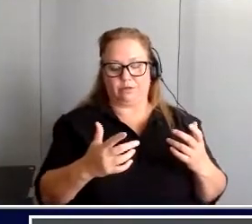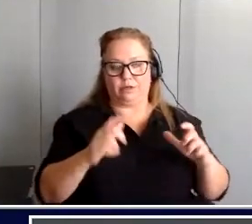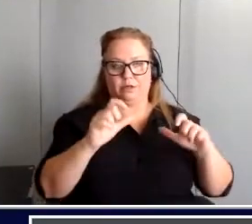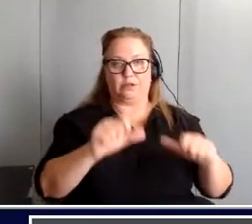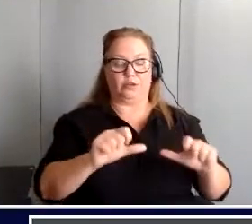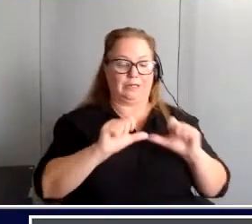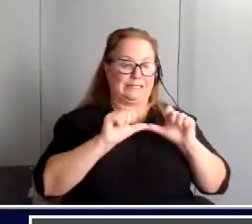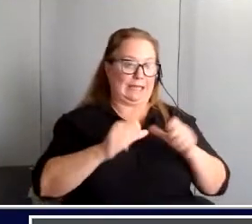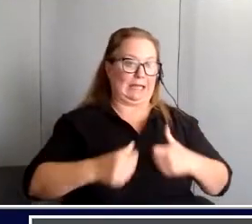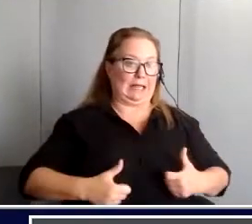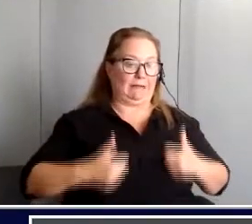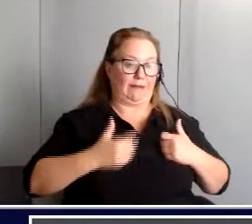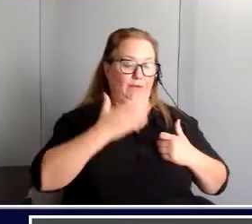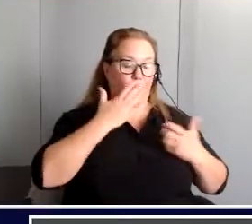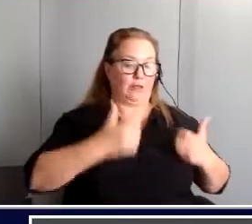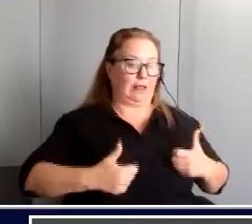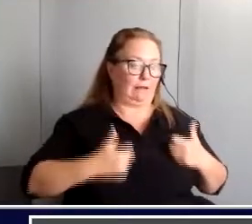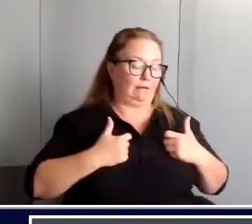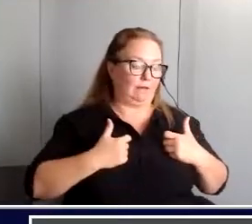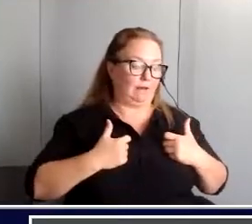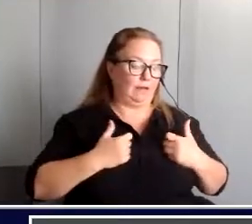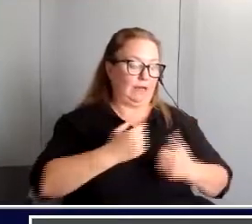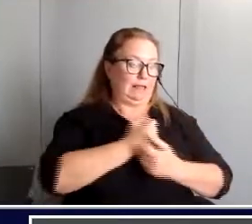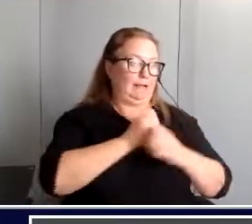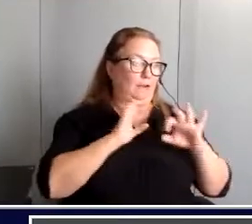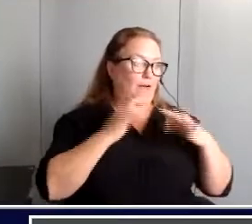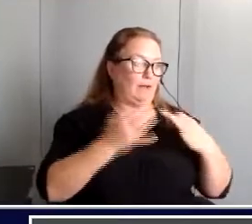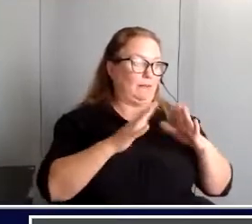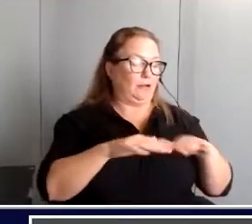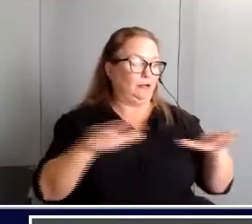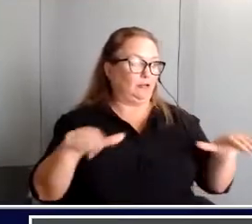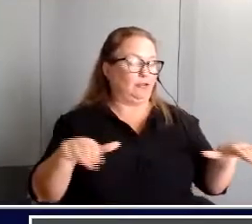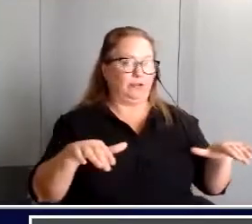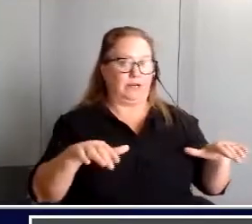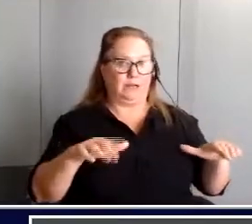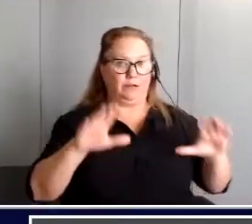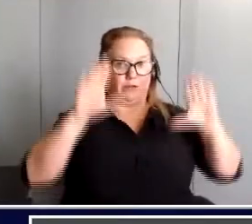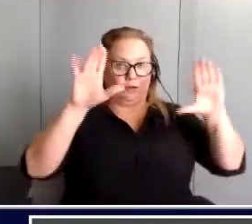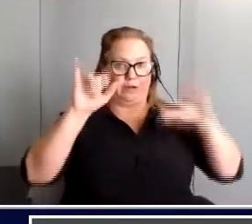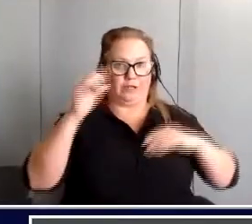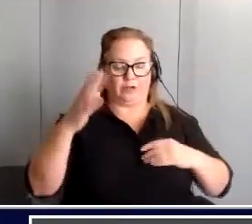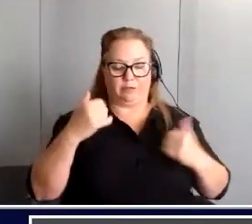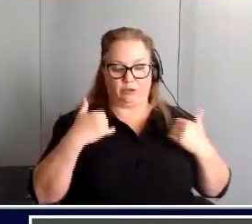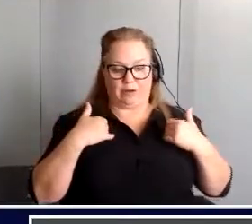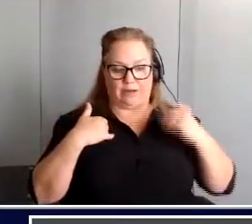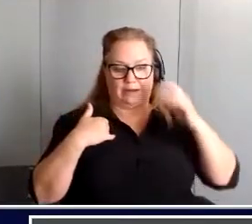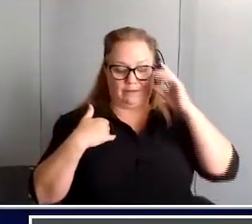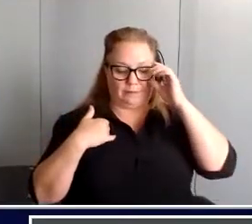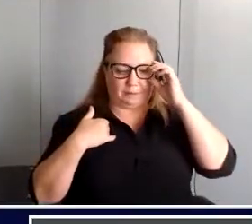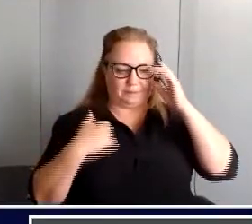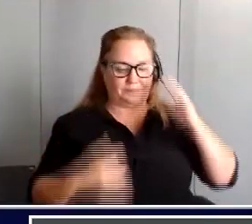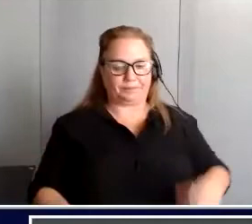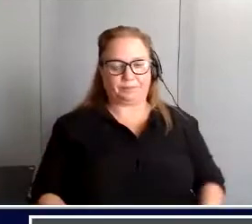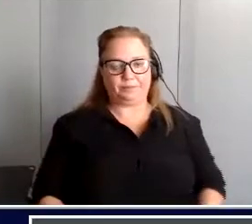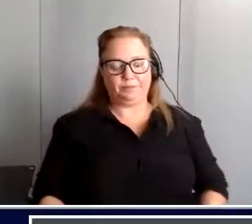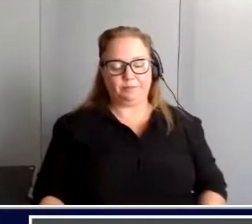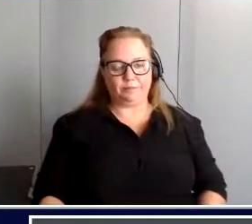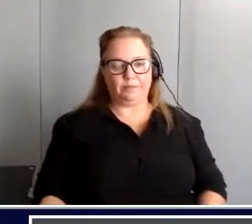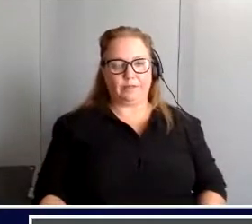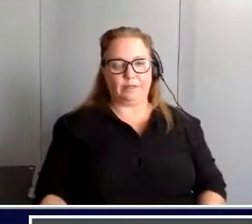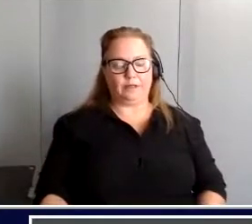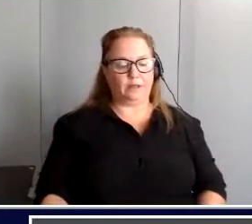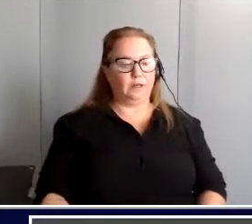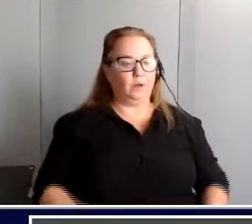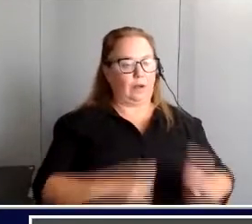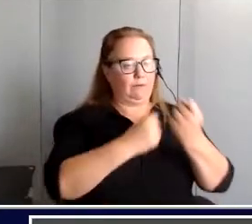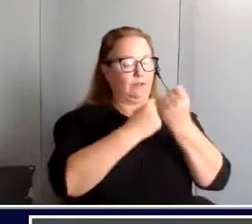alive and have a good life and love your family and your children and get to do the great jobs you have and things like that. And I think what we have to do is support each